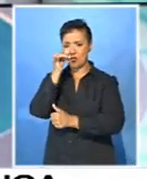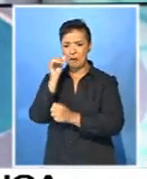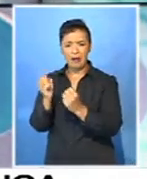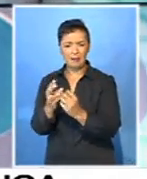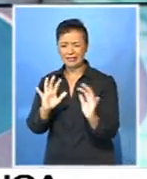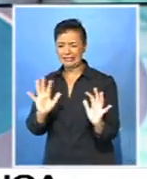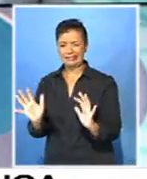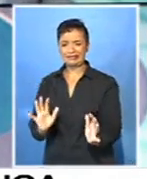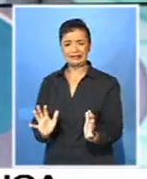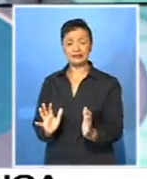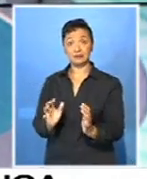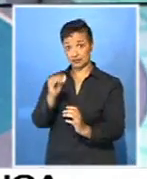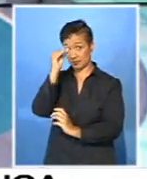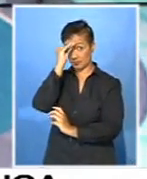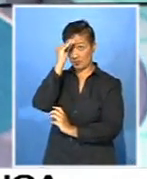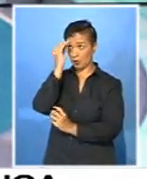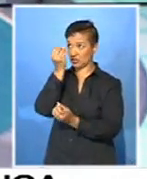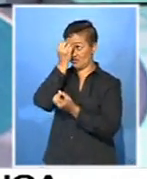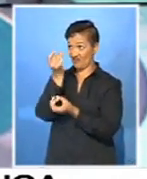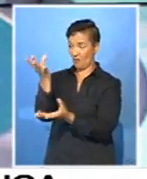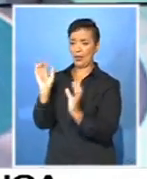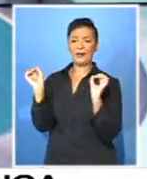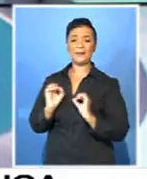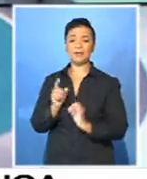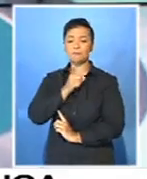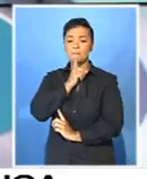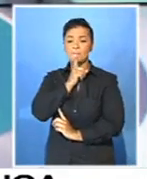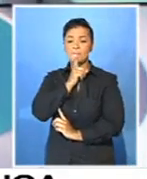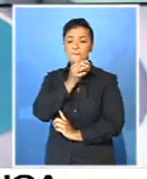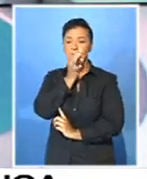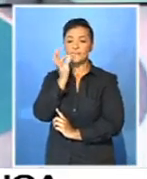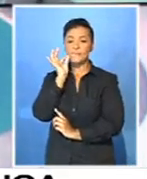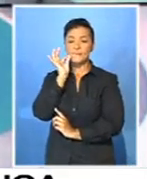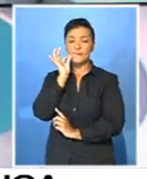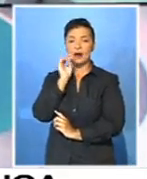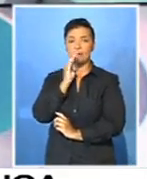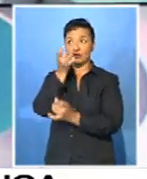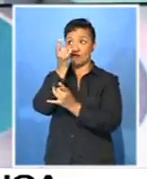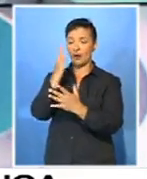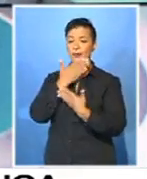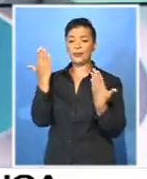And police obviously not giving anything away at this stage if it's an ongoing operation.